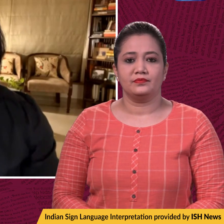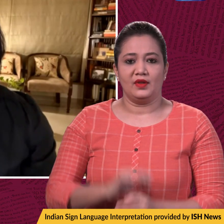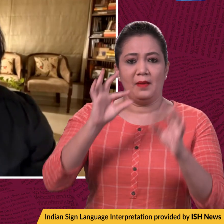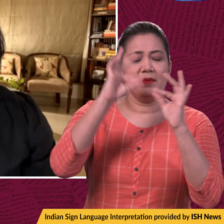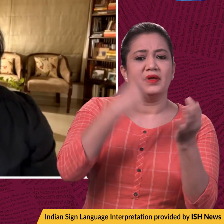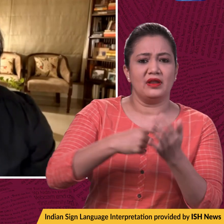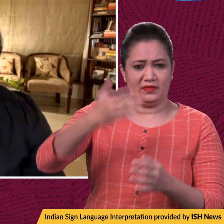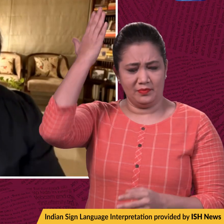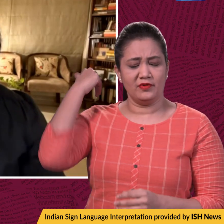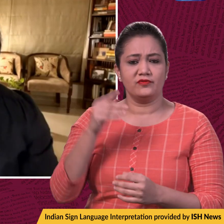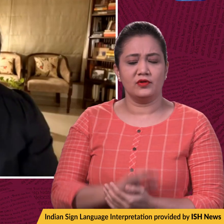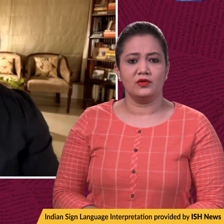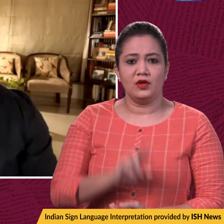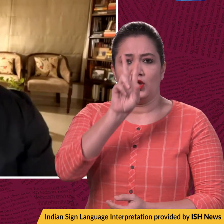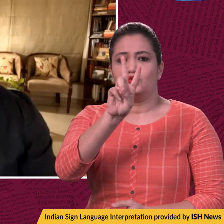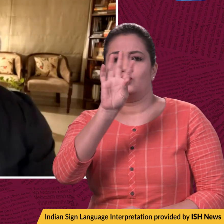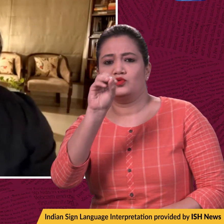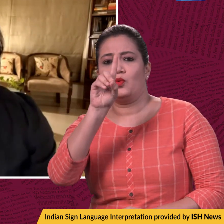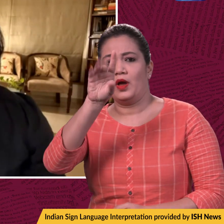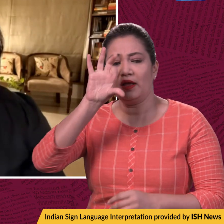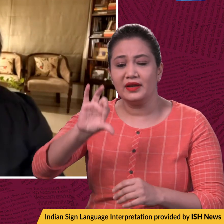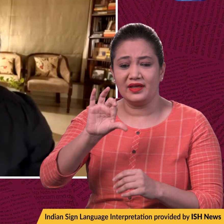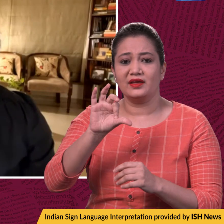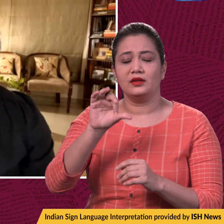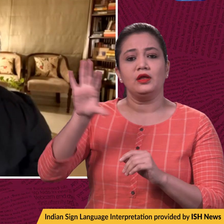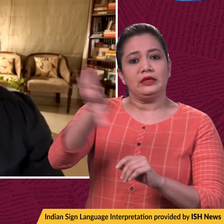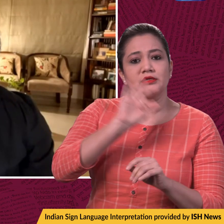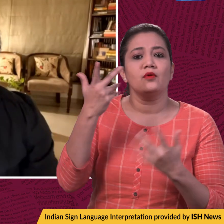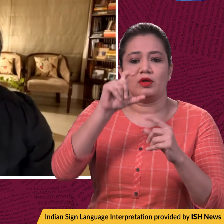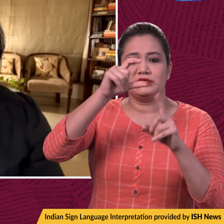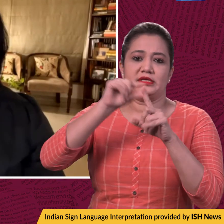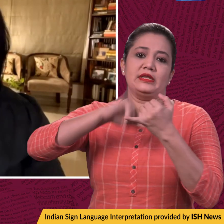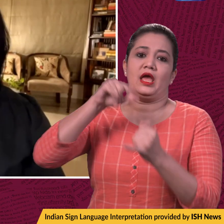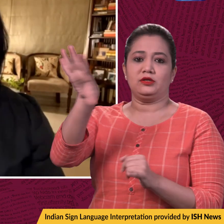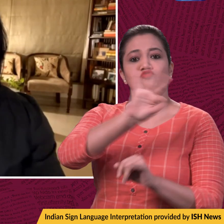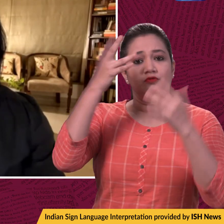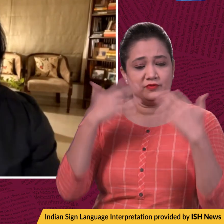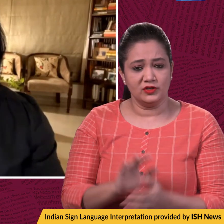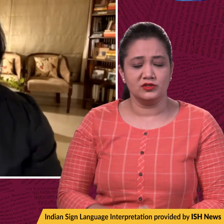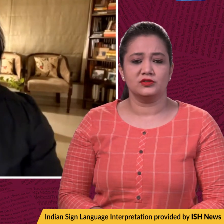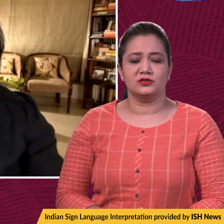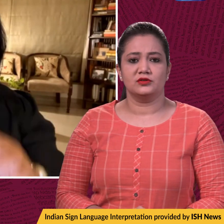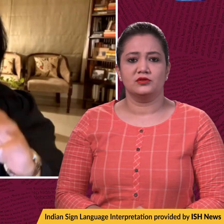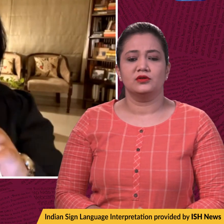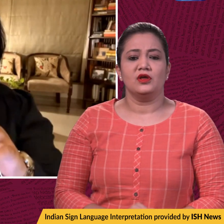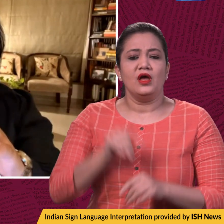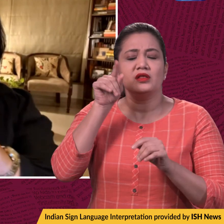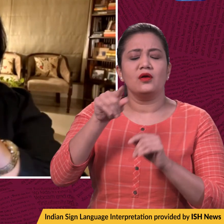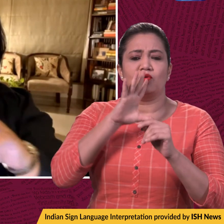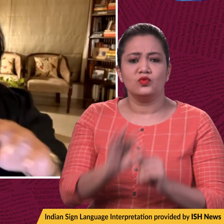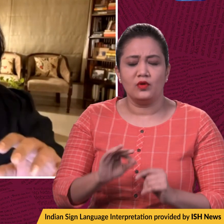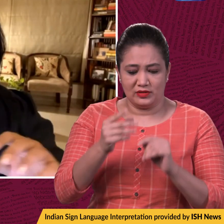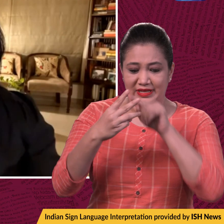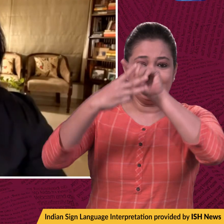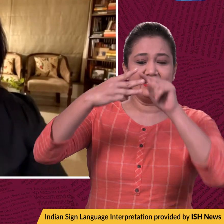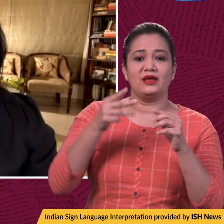General Rawat was appointed in 2019 as India's first ever Chief of Defence Staff, which is a position